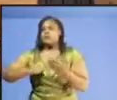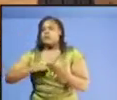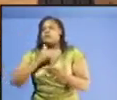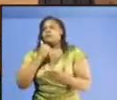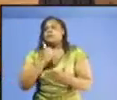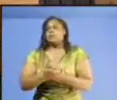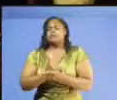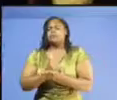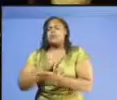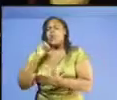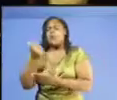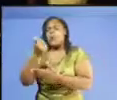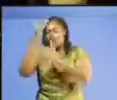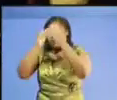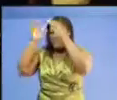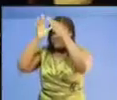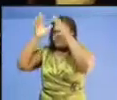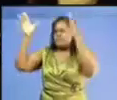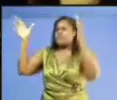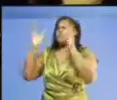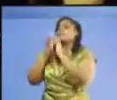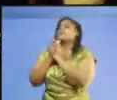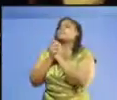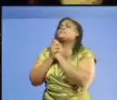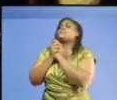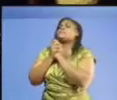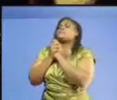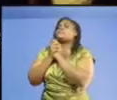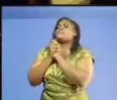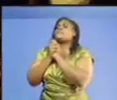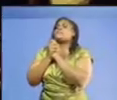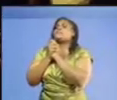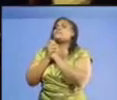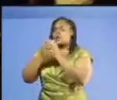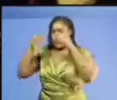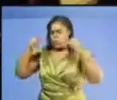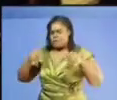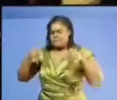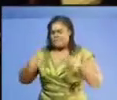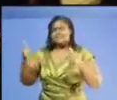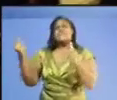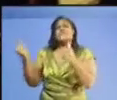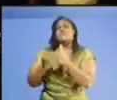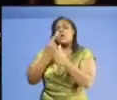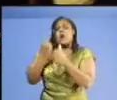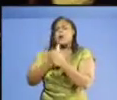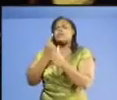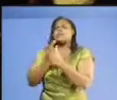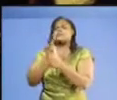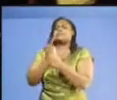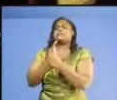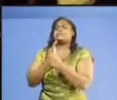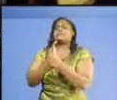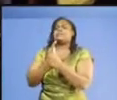God. Oh God, our Heavenly Father, on this, the first day